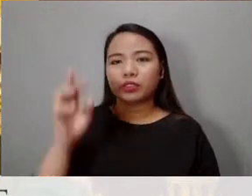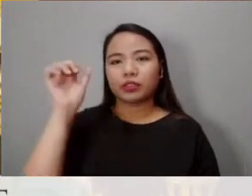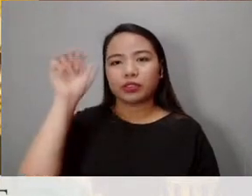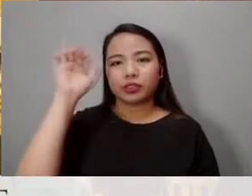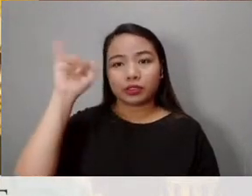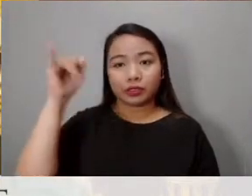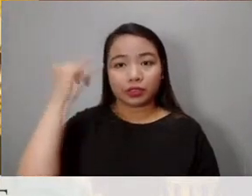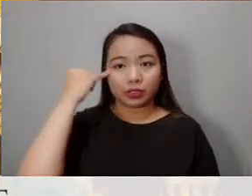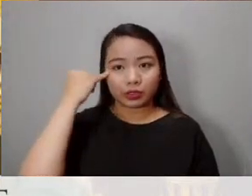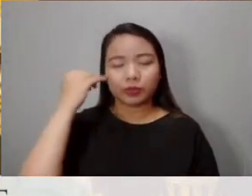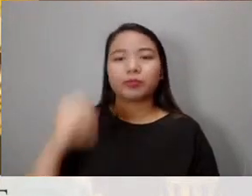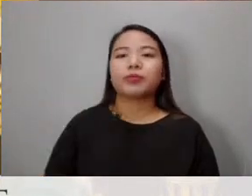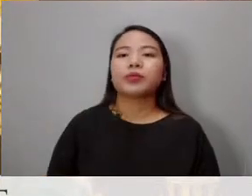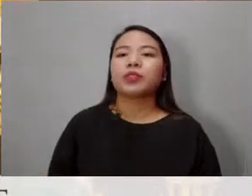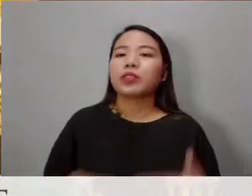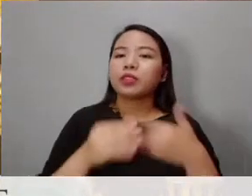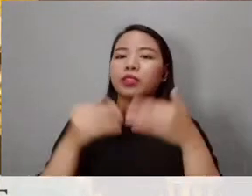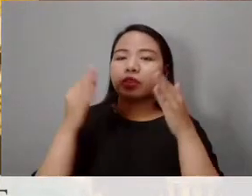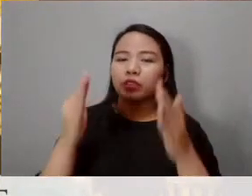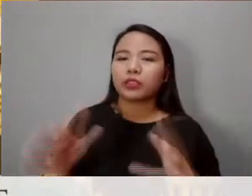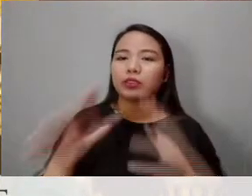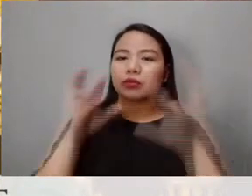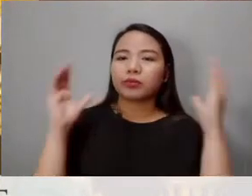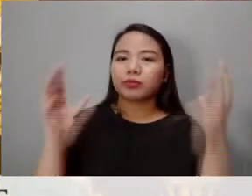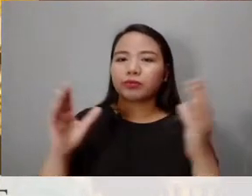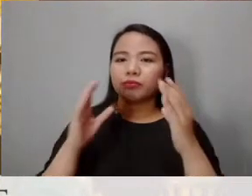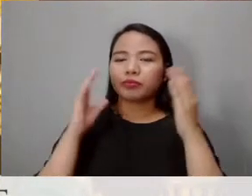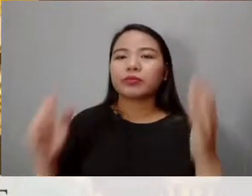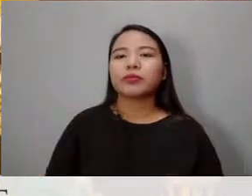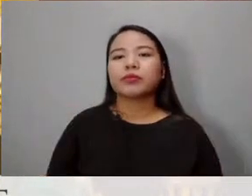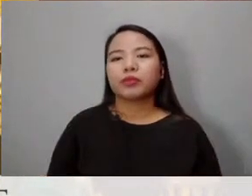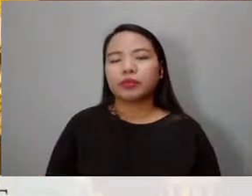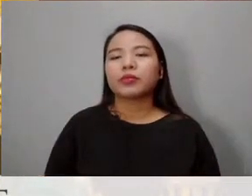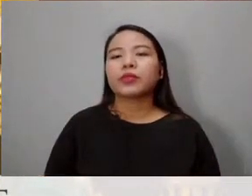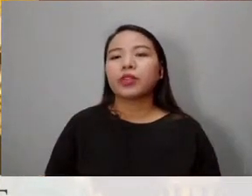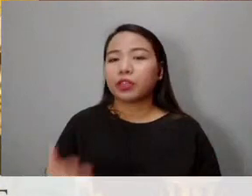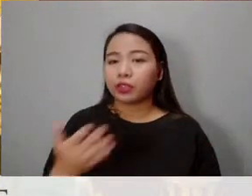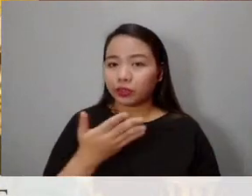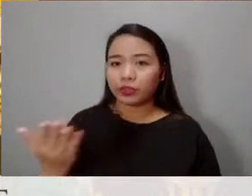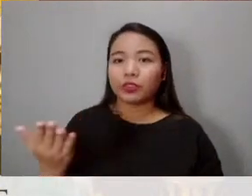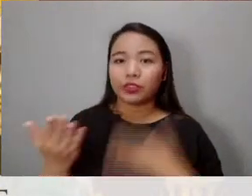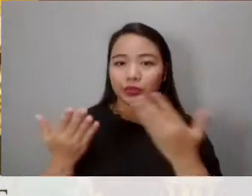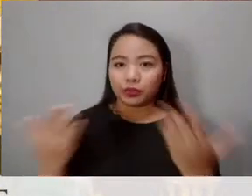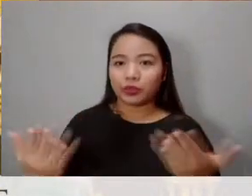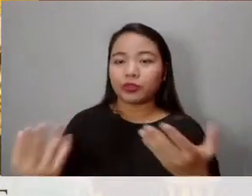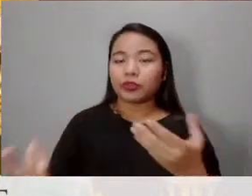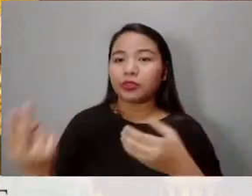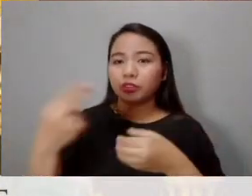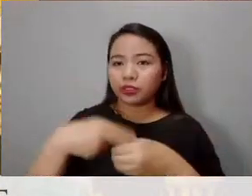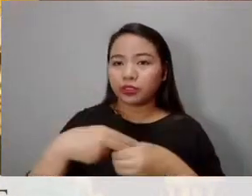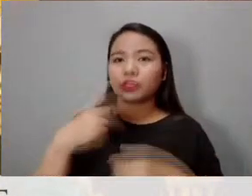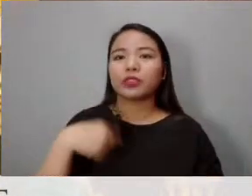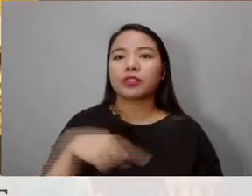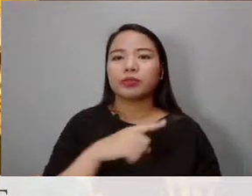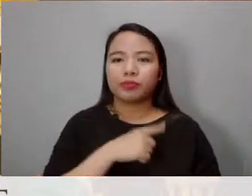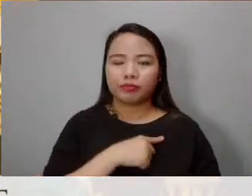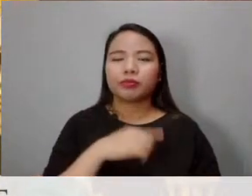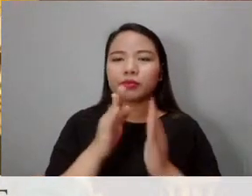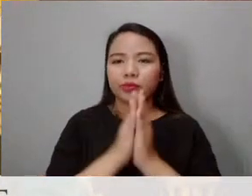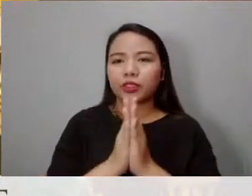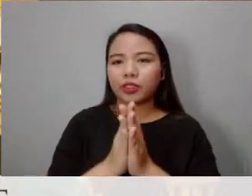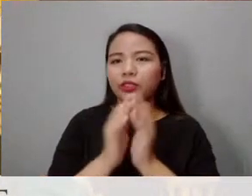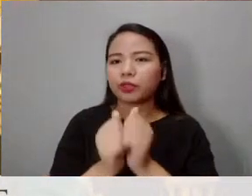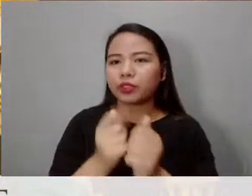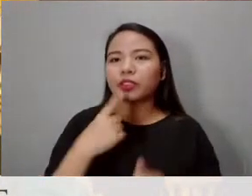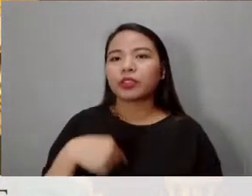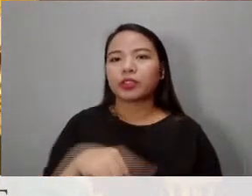Ceremonies, our Abbey guests, and to all of you who are joining us and praying with us through live